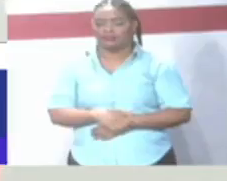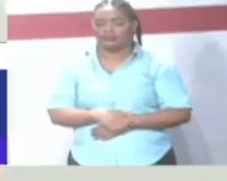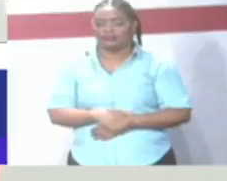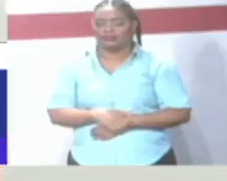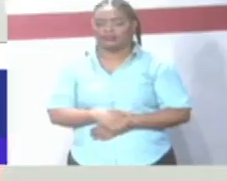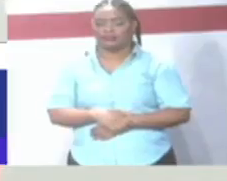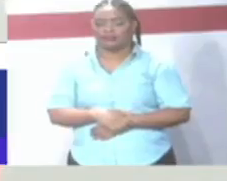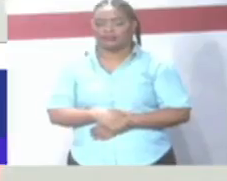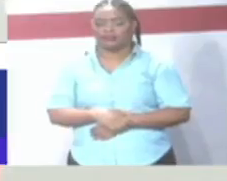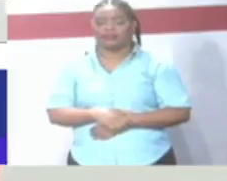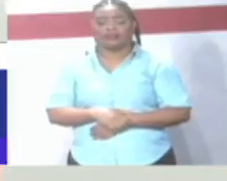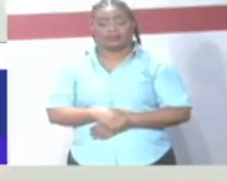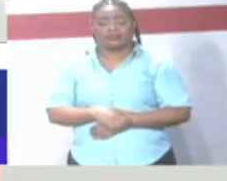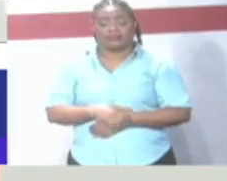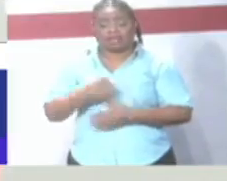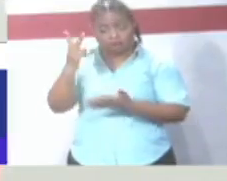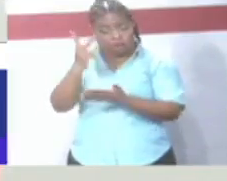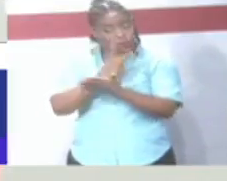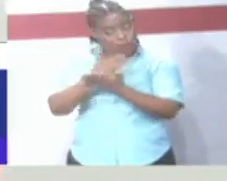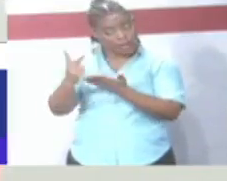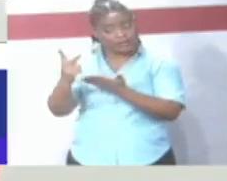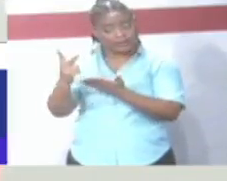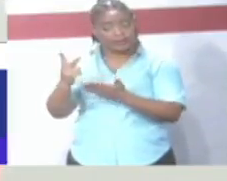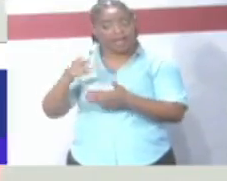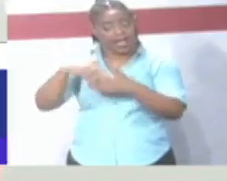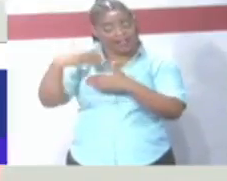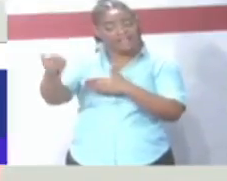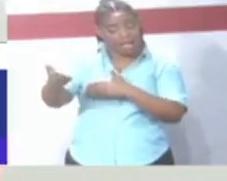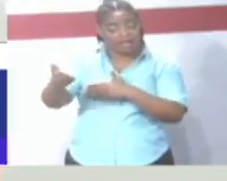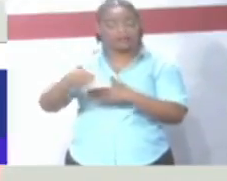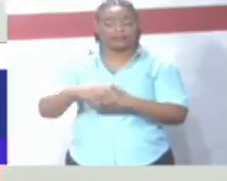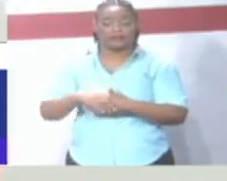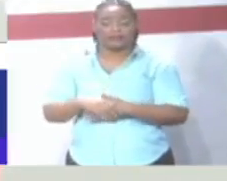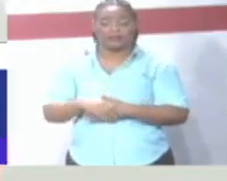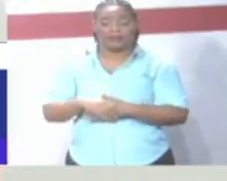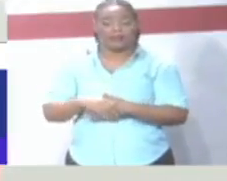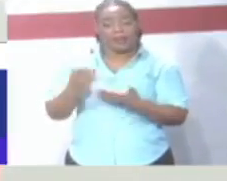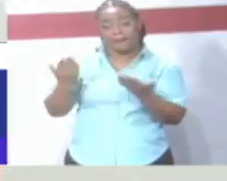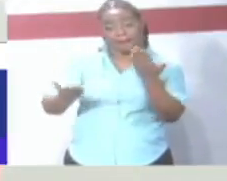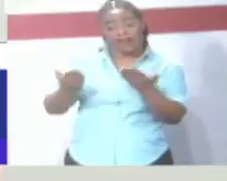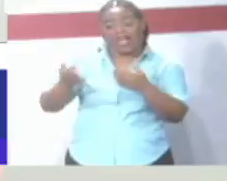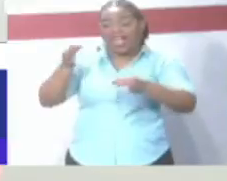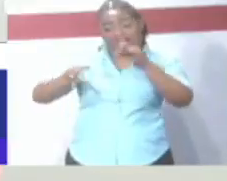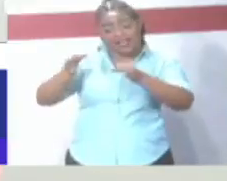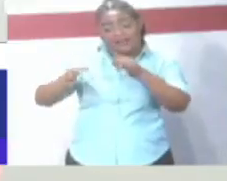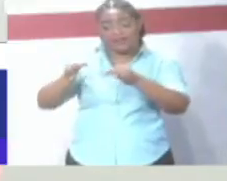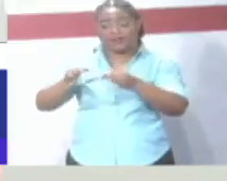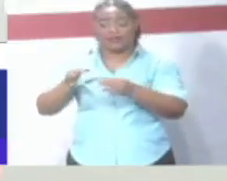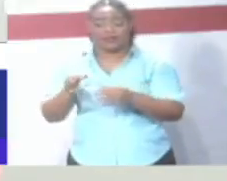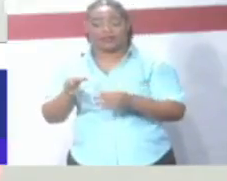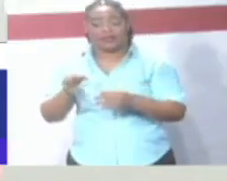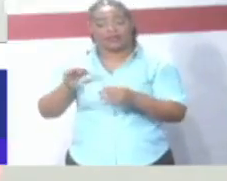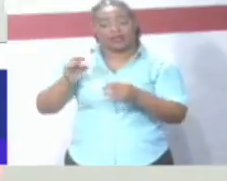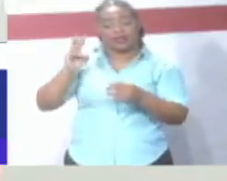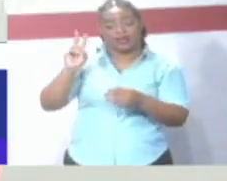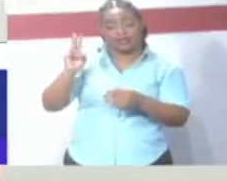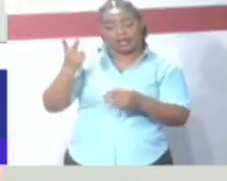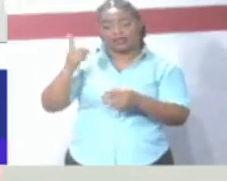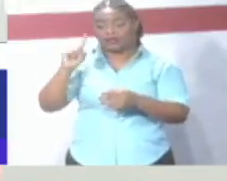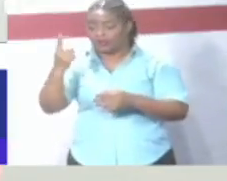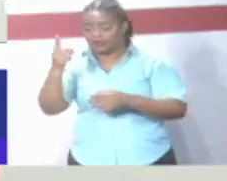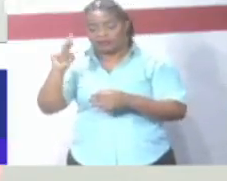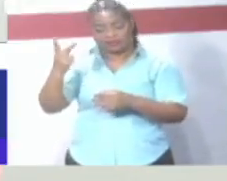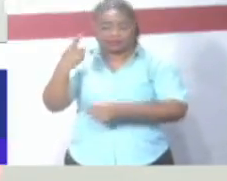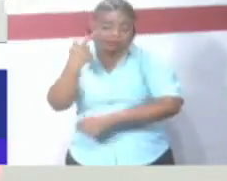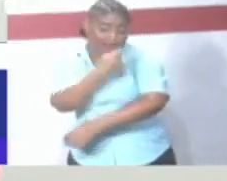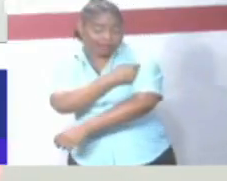of a dual dose combination, with the time span being relevant to the particular vaccine, whether it's 3 weeks, 8